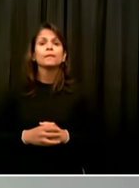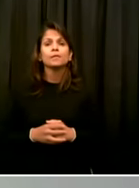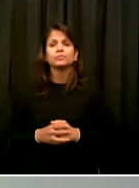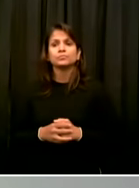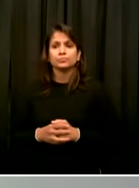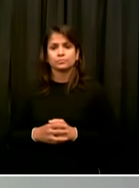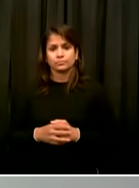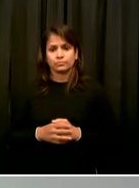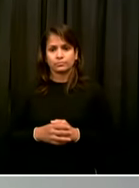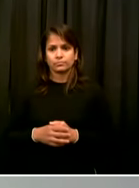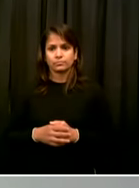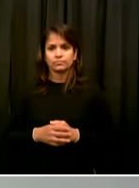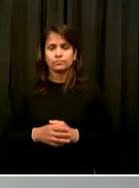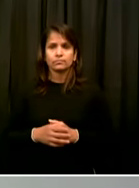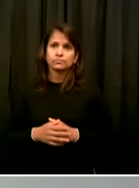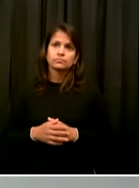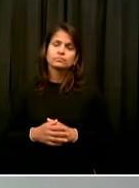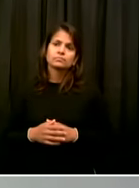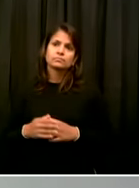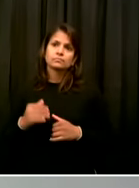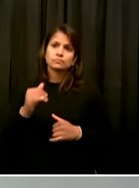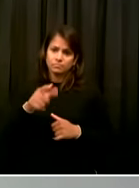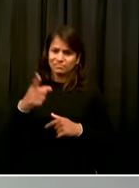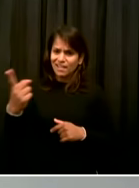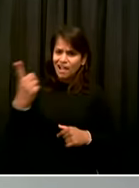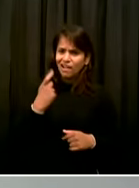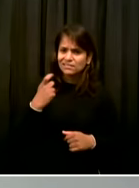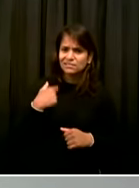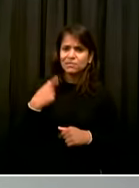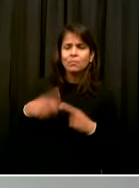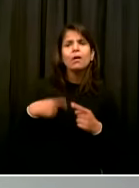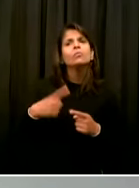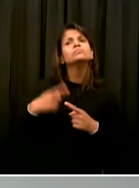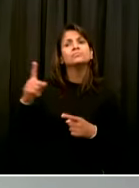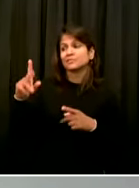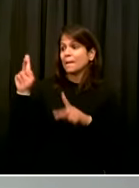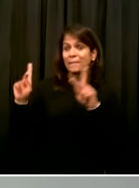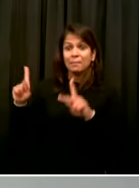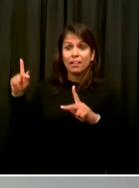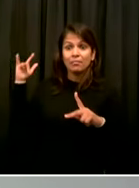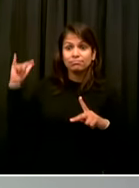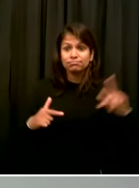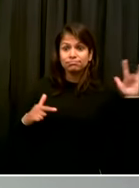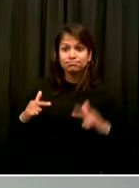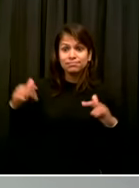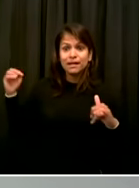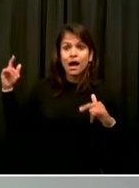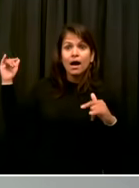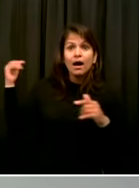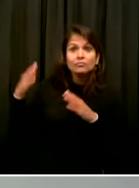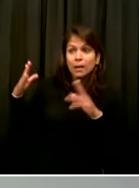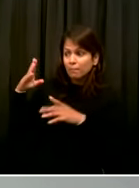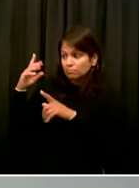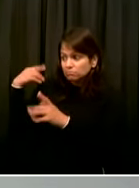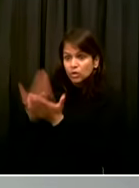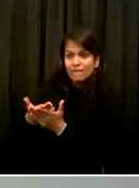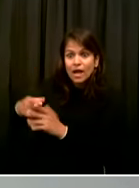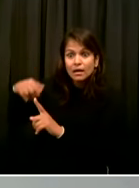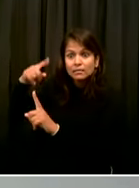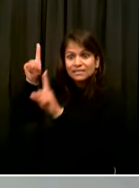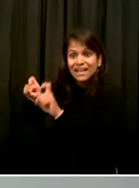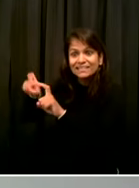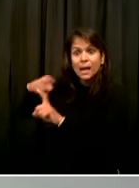from quarantine has become a case. But just to give you a frame of reference, over the past month,